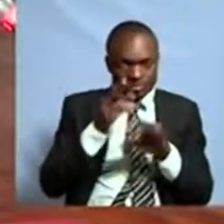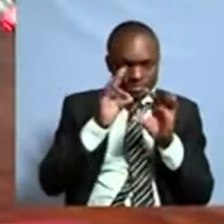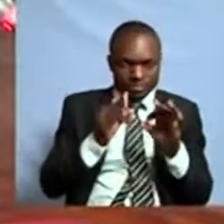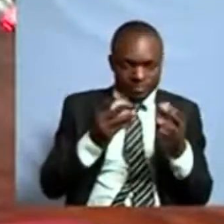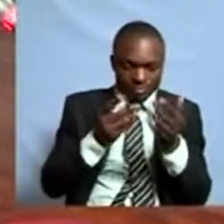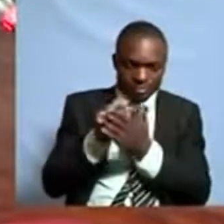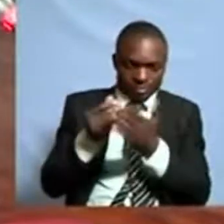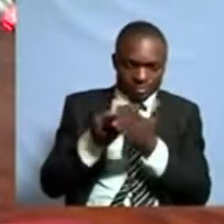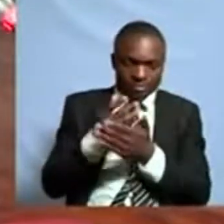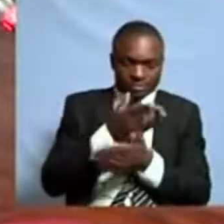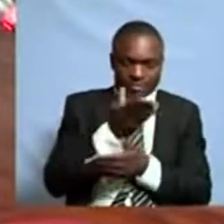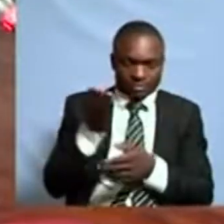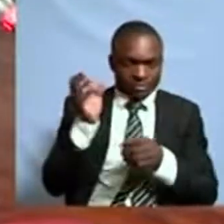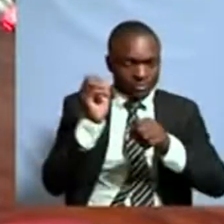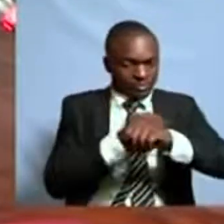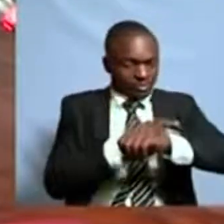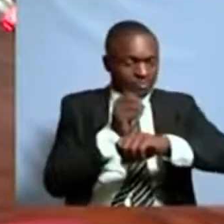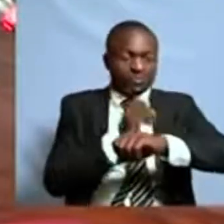were invested?